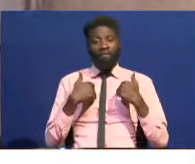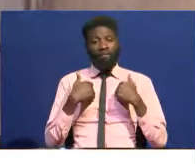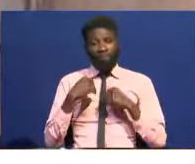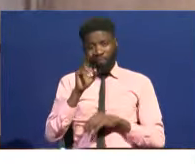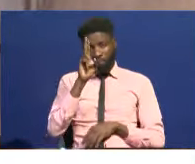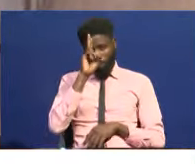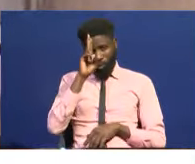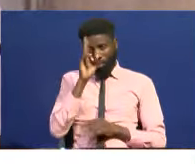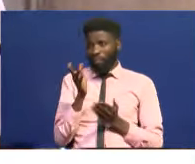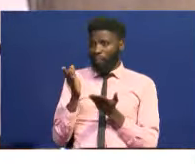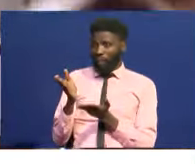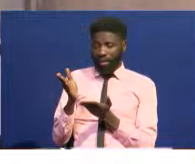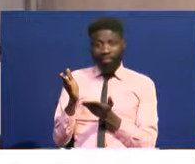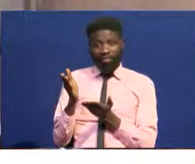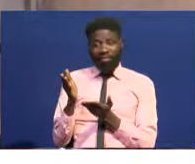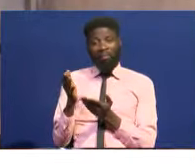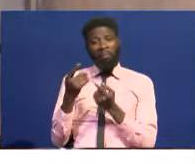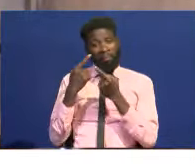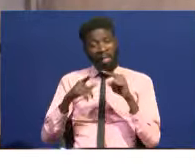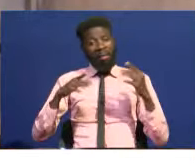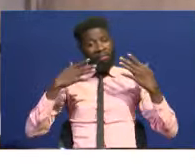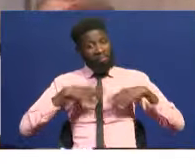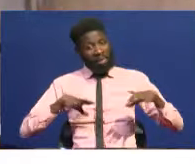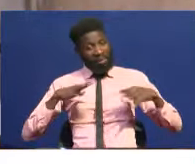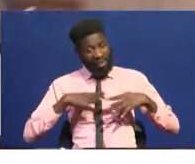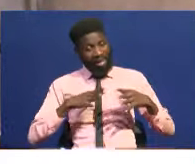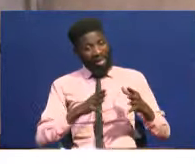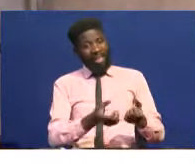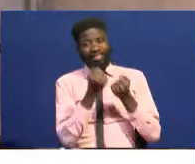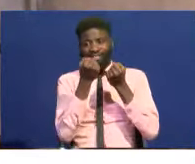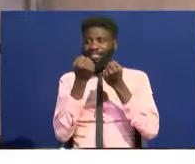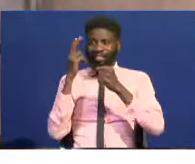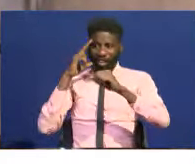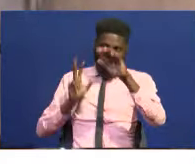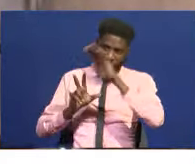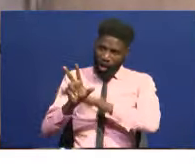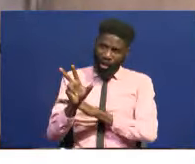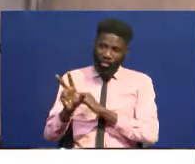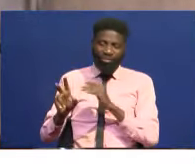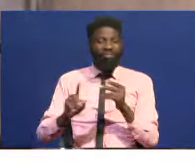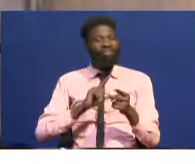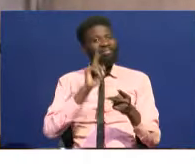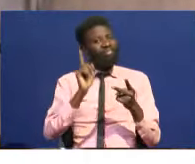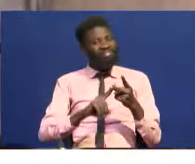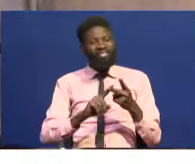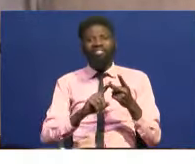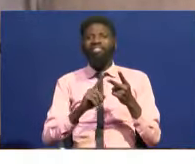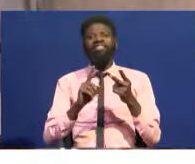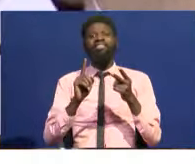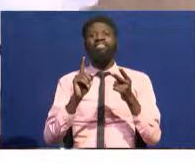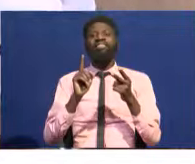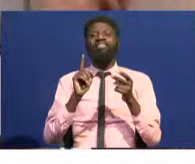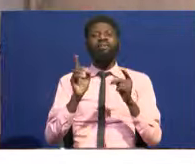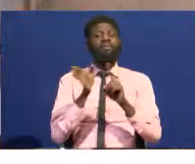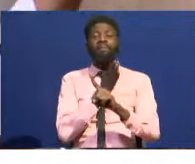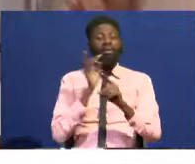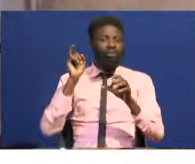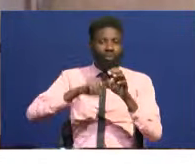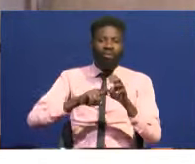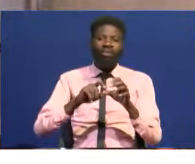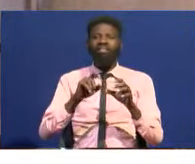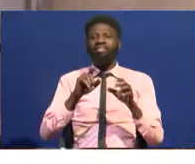people are either abducted or conned into cultic affairs, are